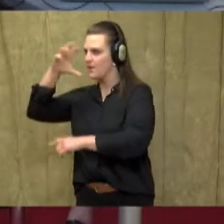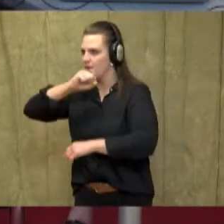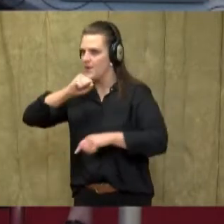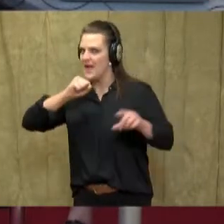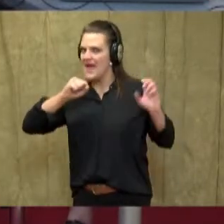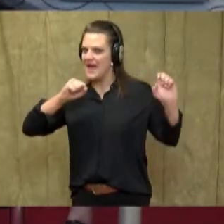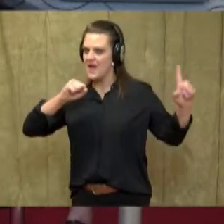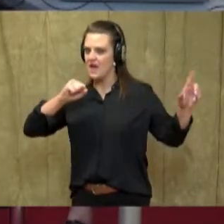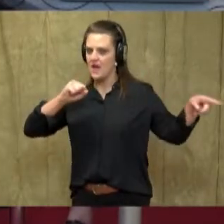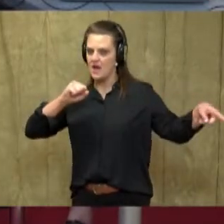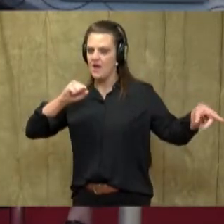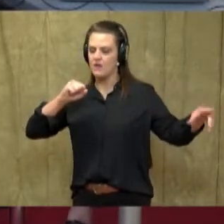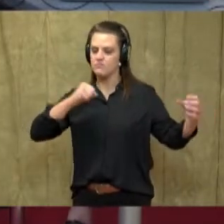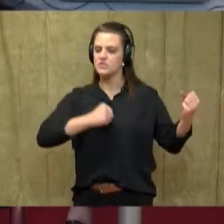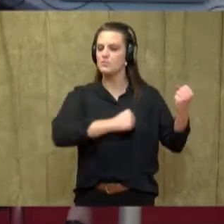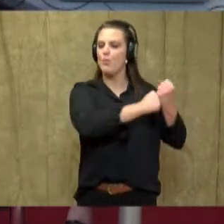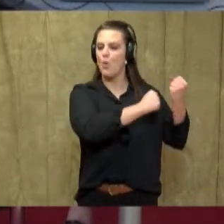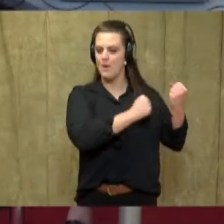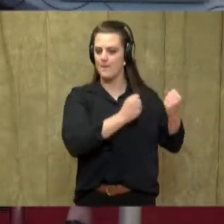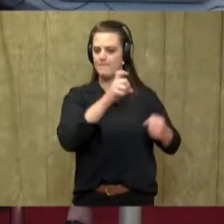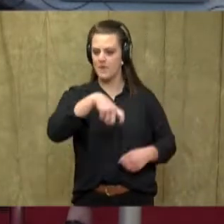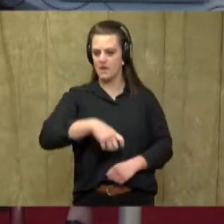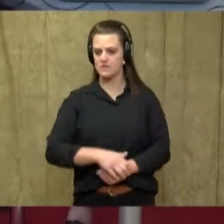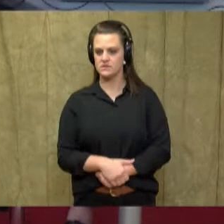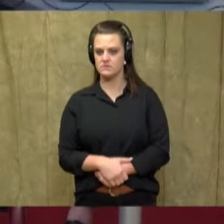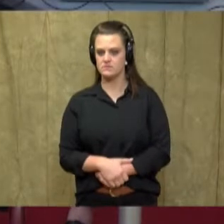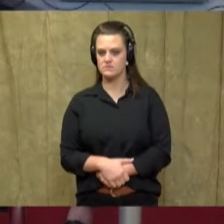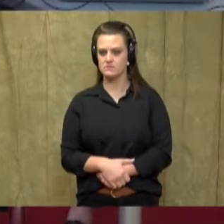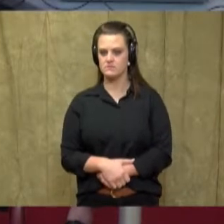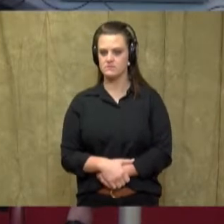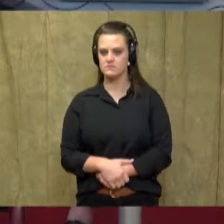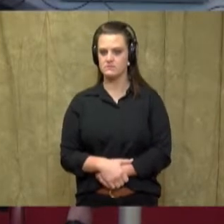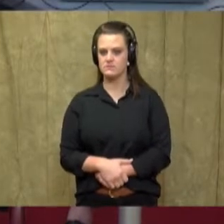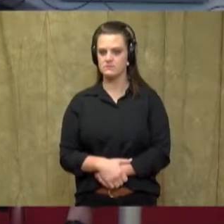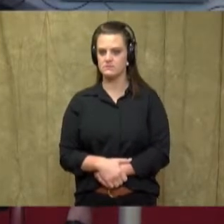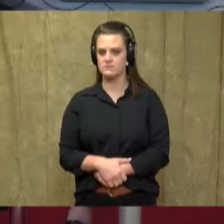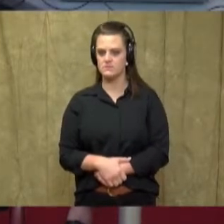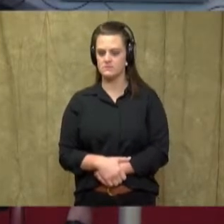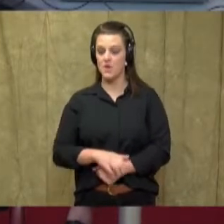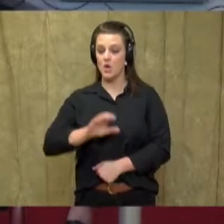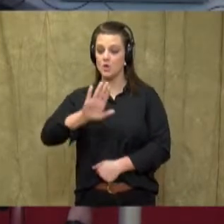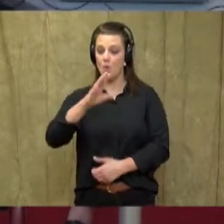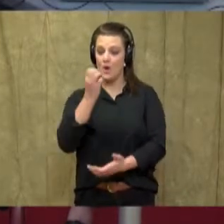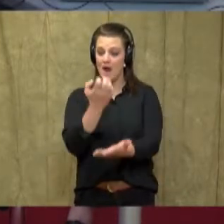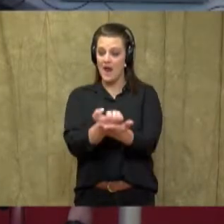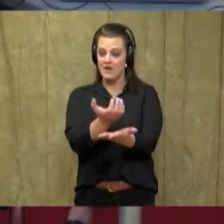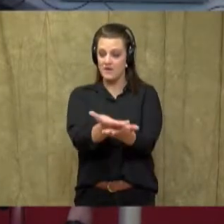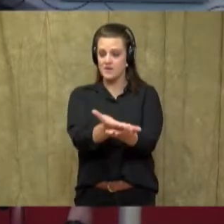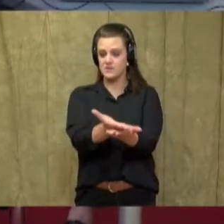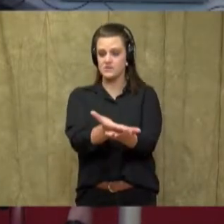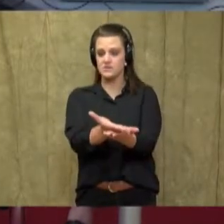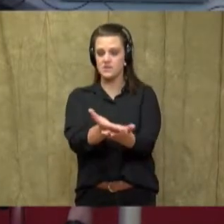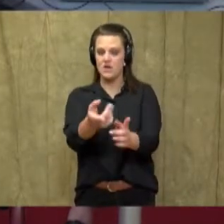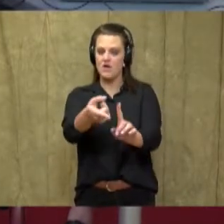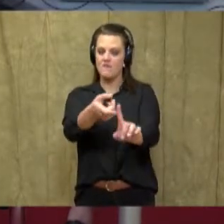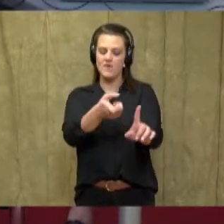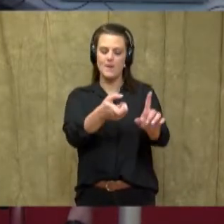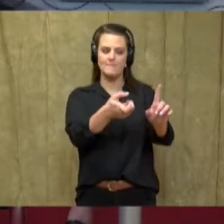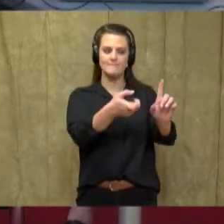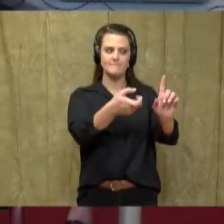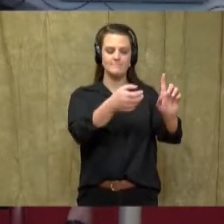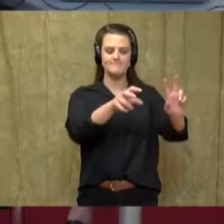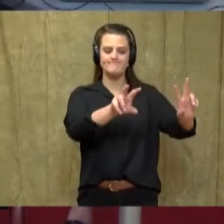from the text. But don't forget too, boys and girls, that your evidence could come from